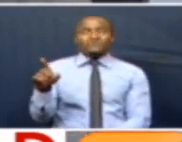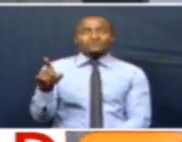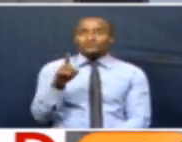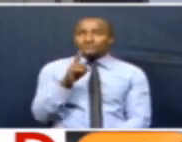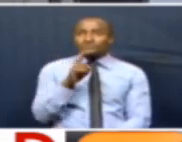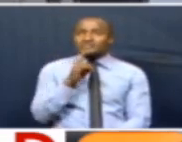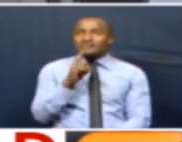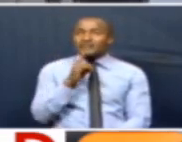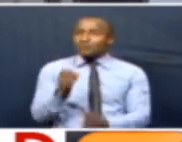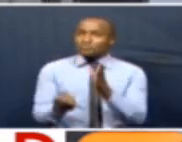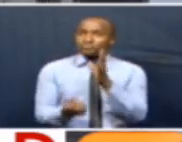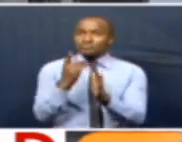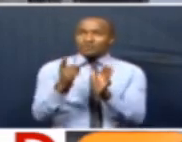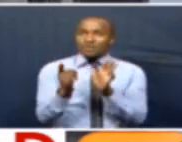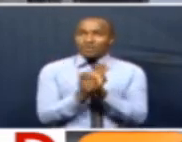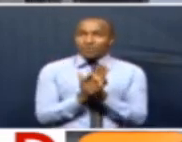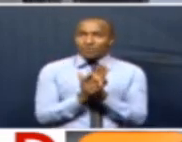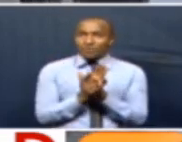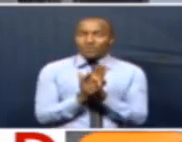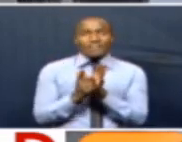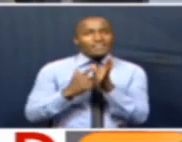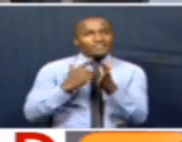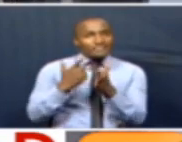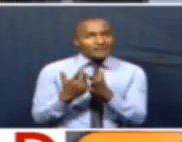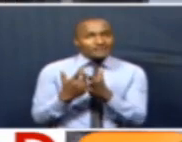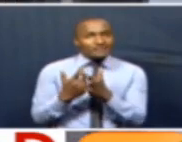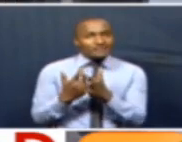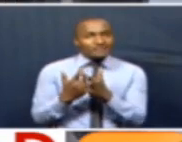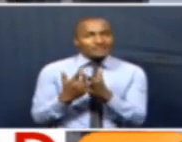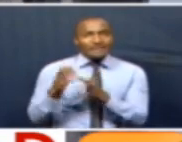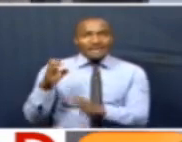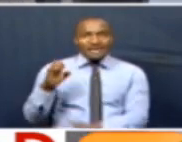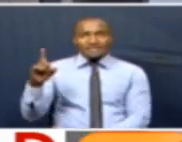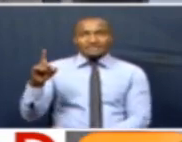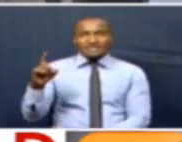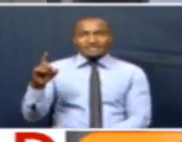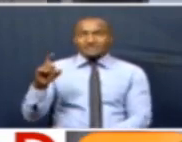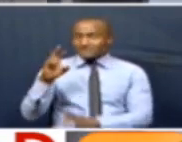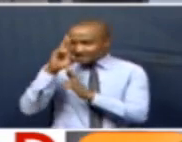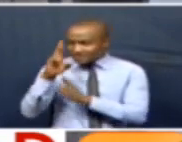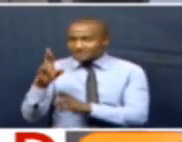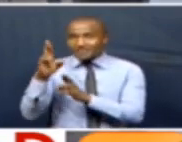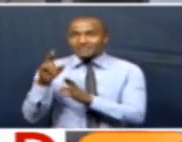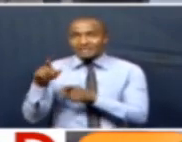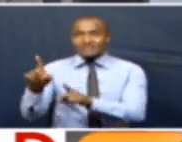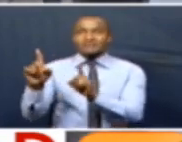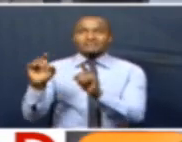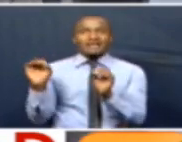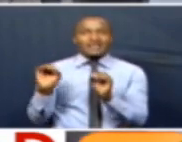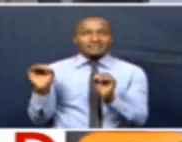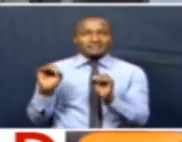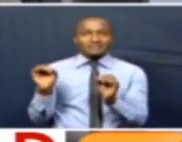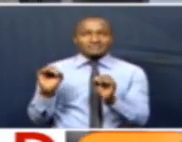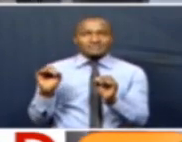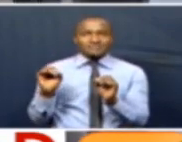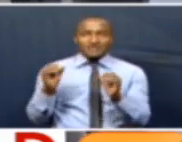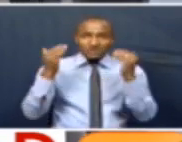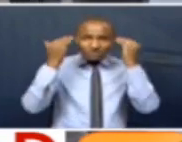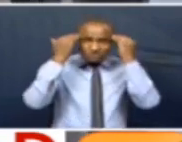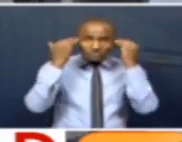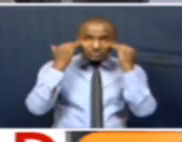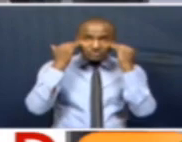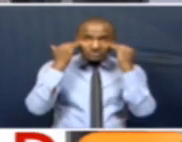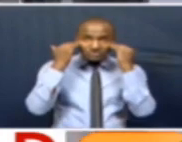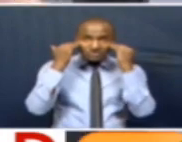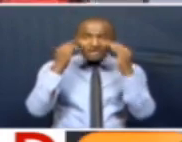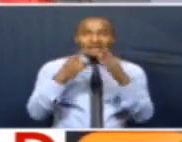made laws and then the executive does not respect them. And the judiciary